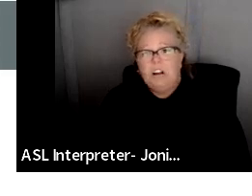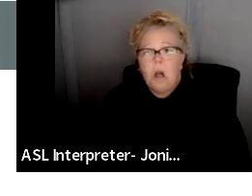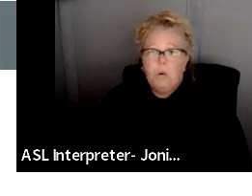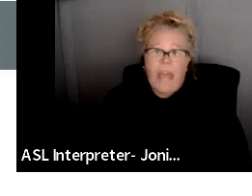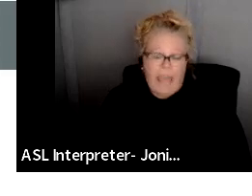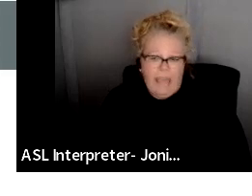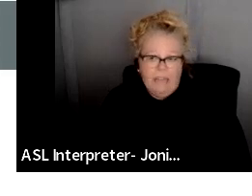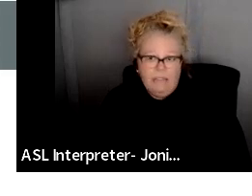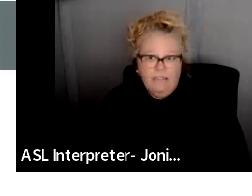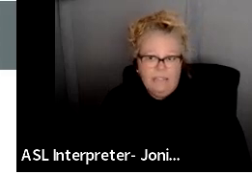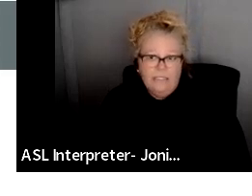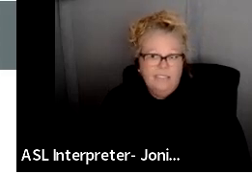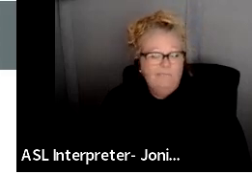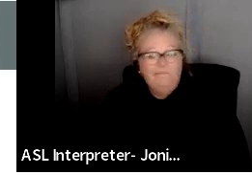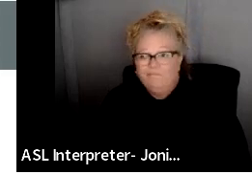actually hear okay.